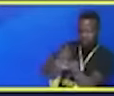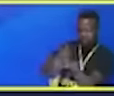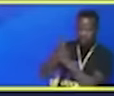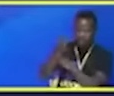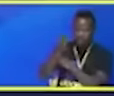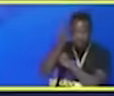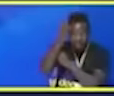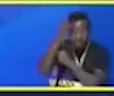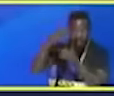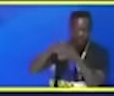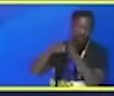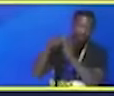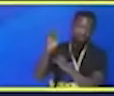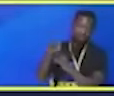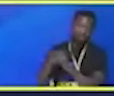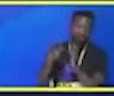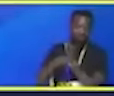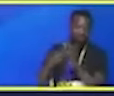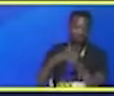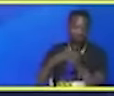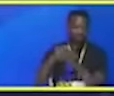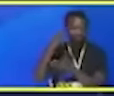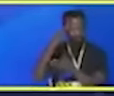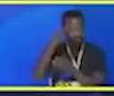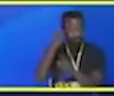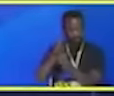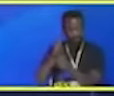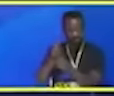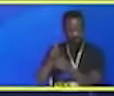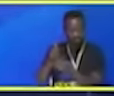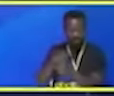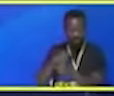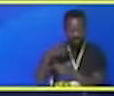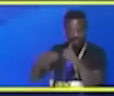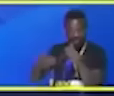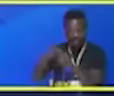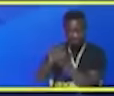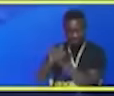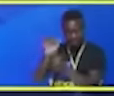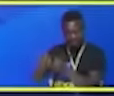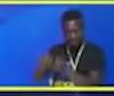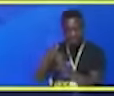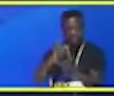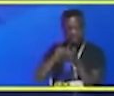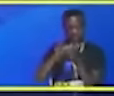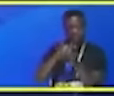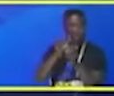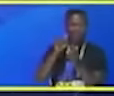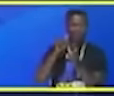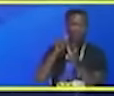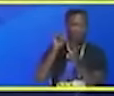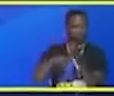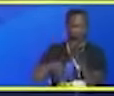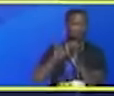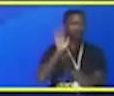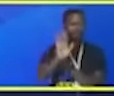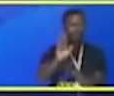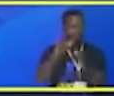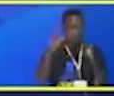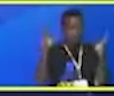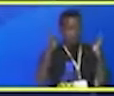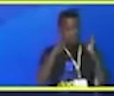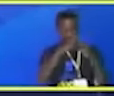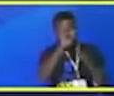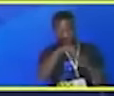of God. And if for any reason you are found wanting in that area, so would be your exploits. This is a conference that seeks